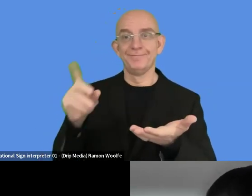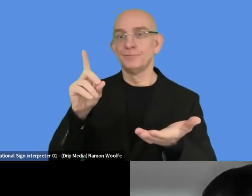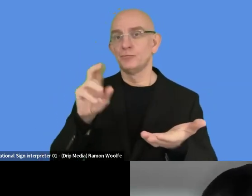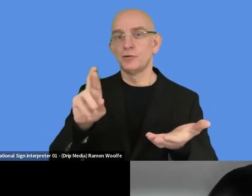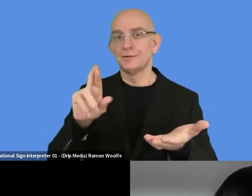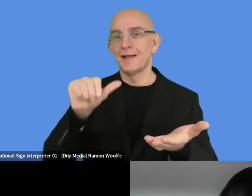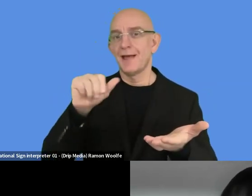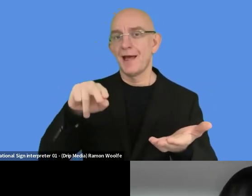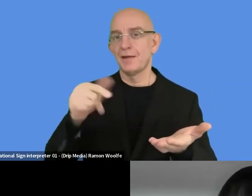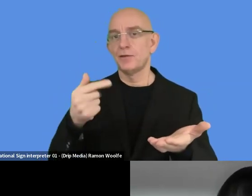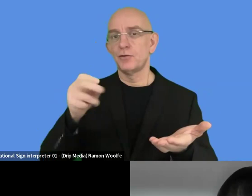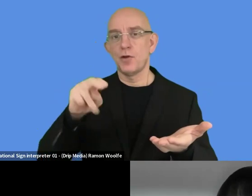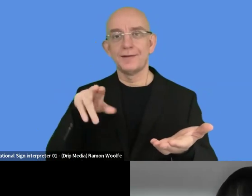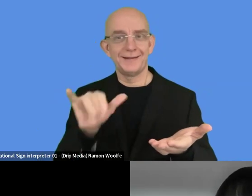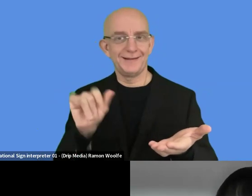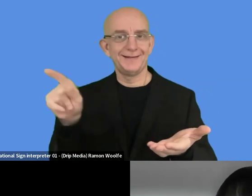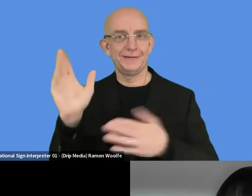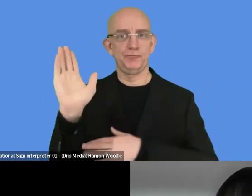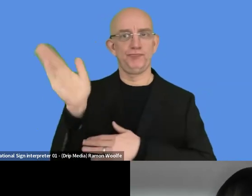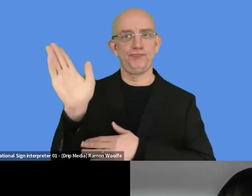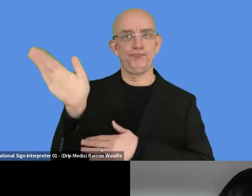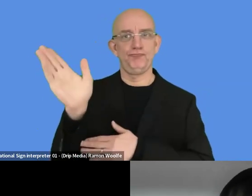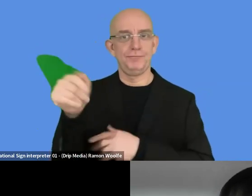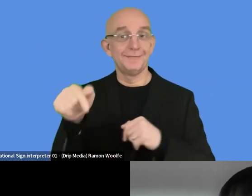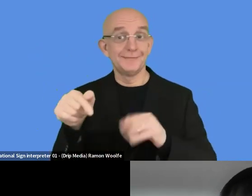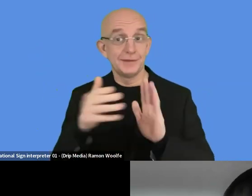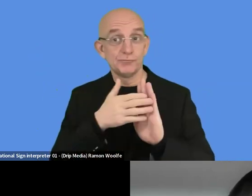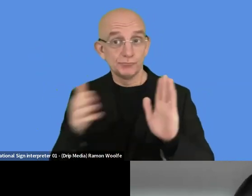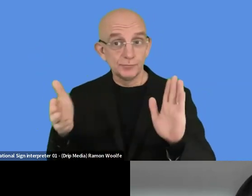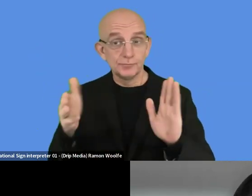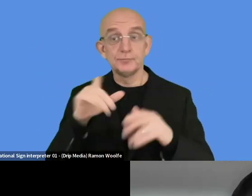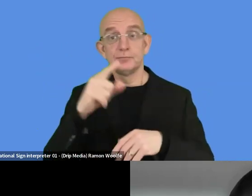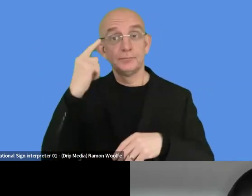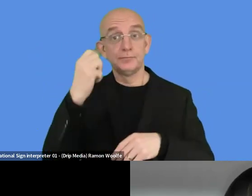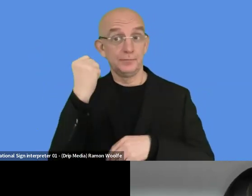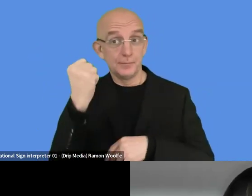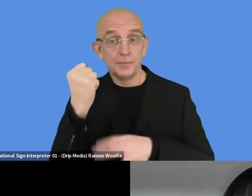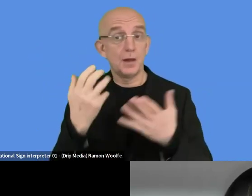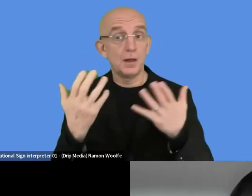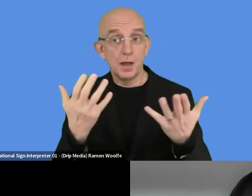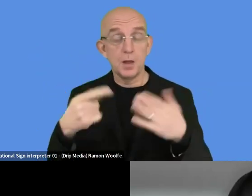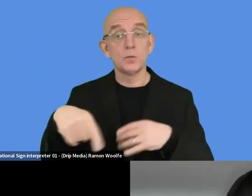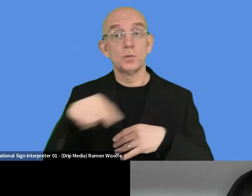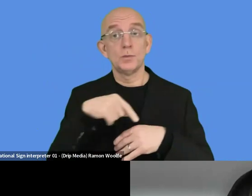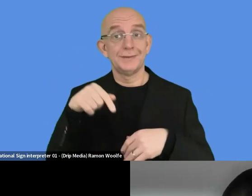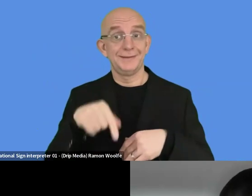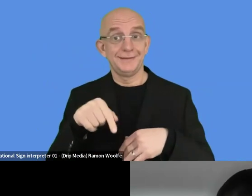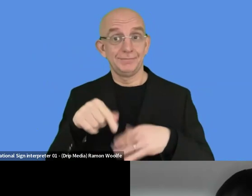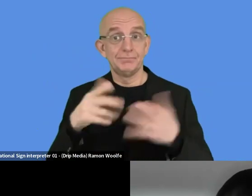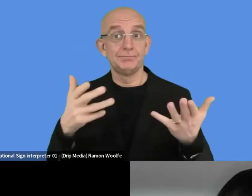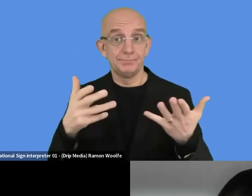host and presenter today. But please remember that we also have the international sign